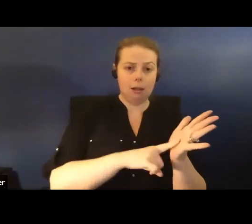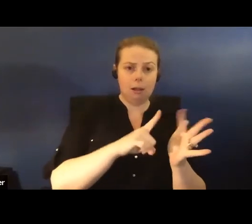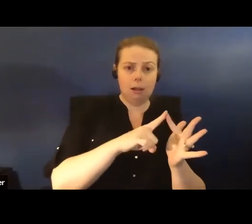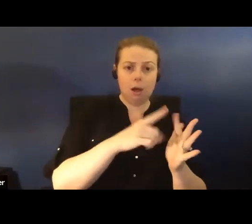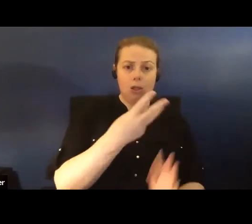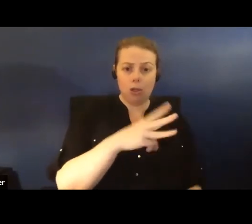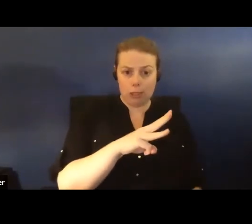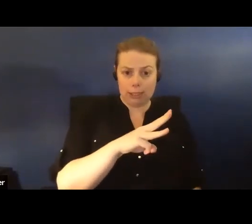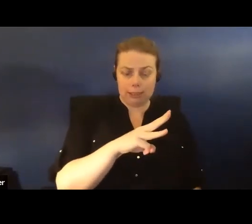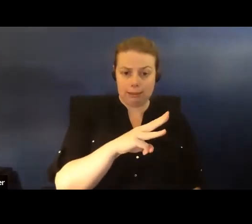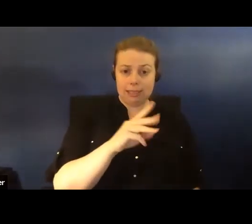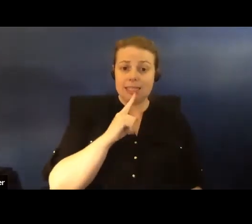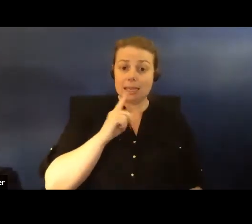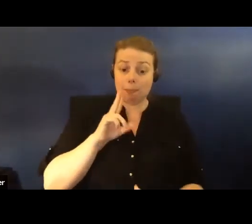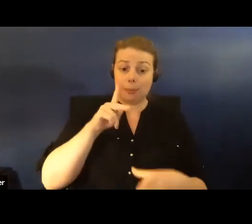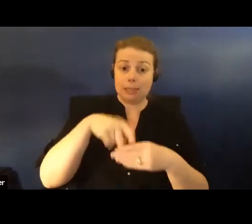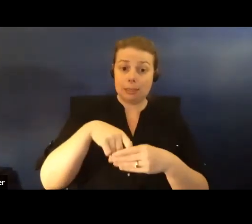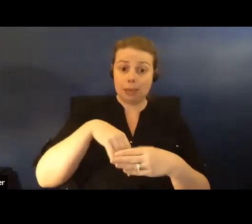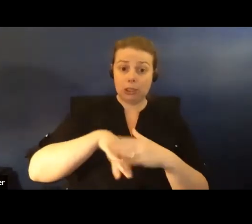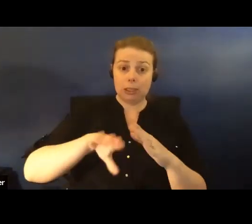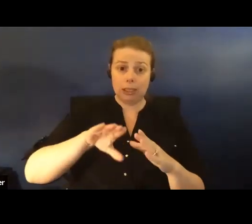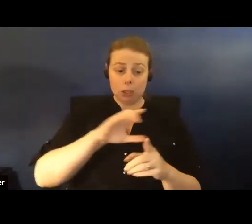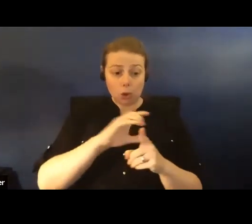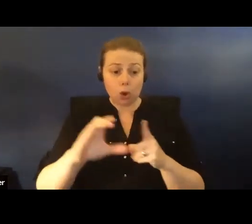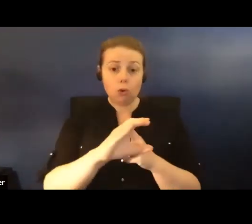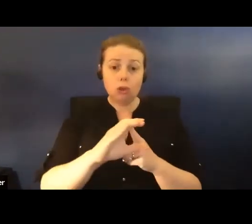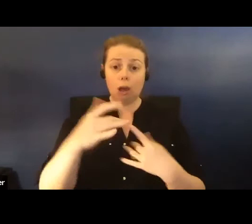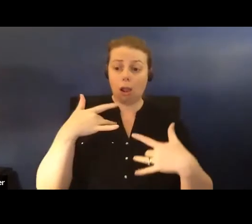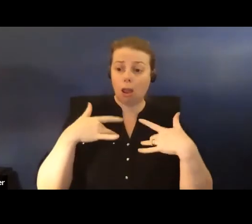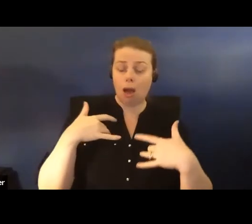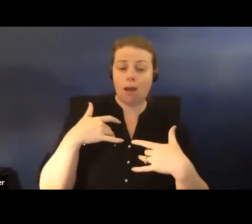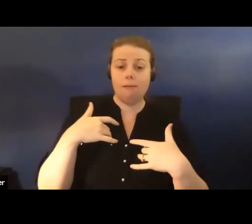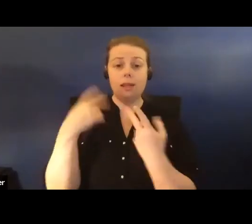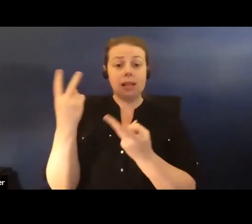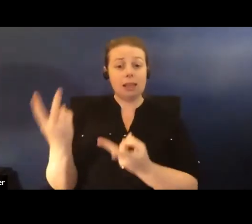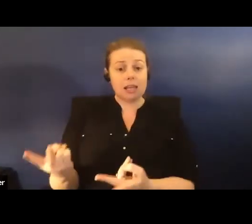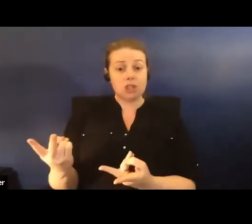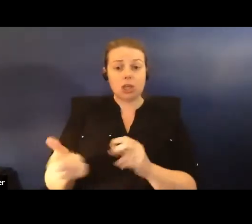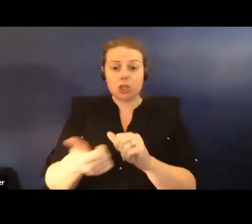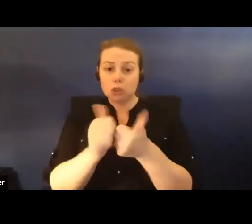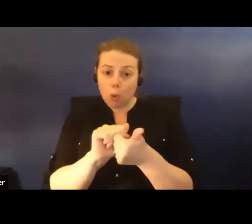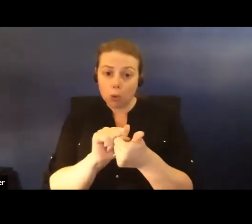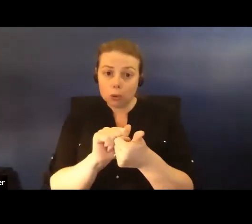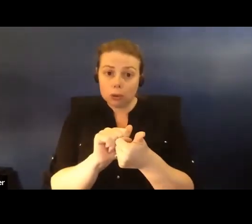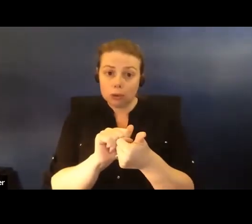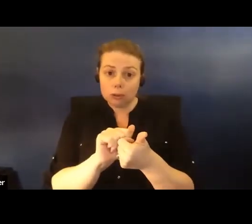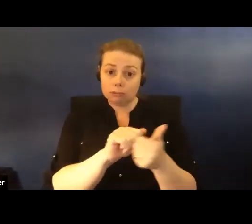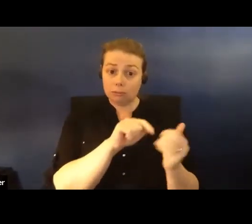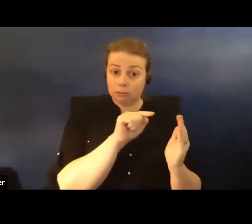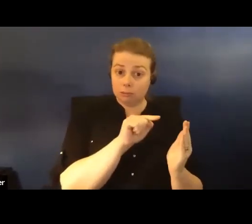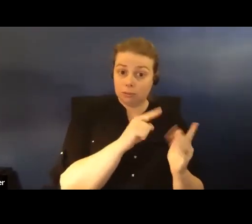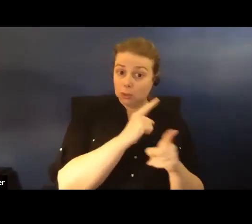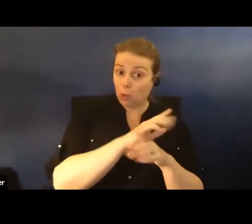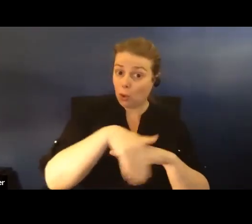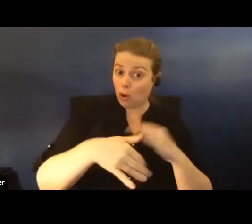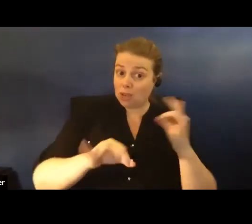Participation in cultural life, recreation, leisure and sport. This article does not include reference to